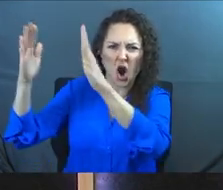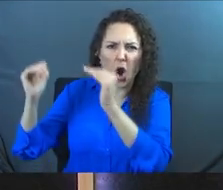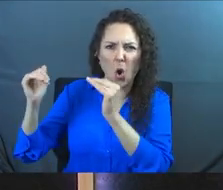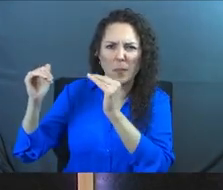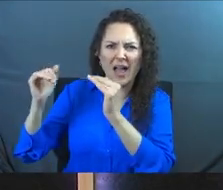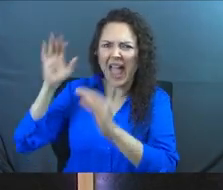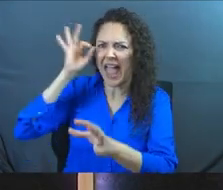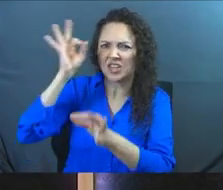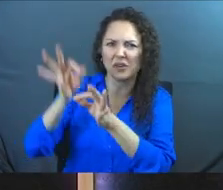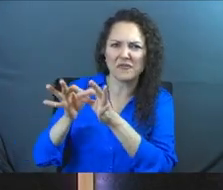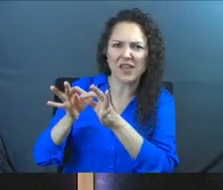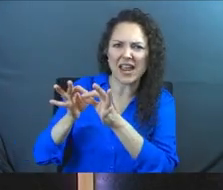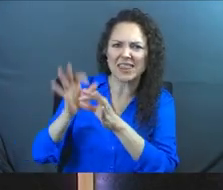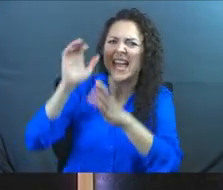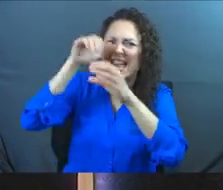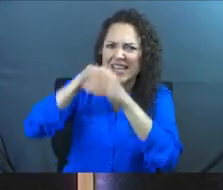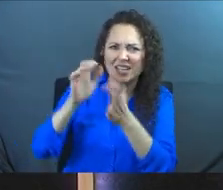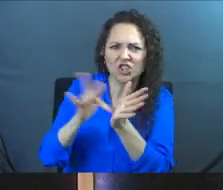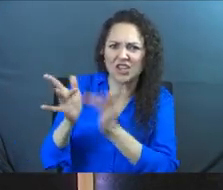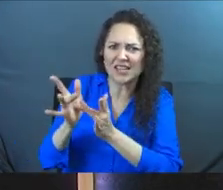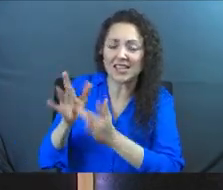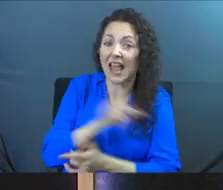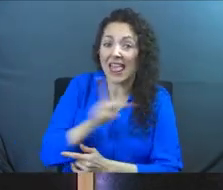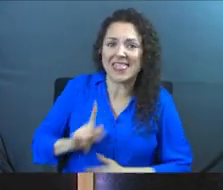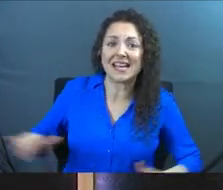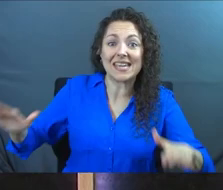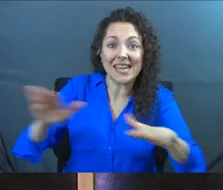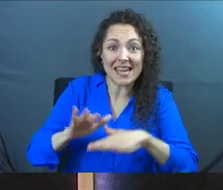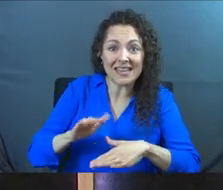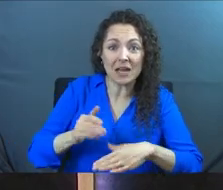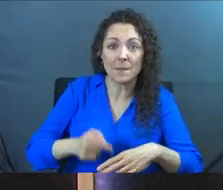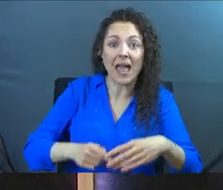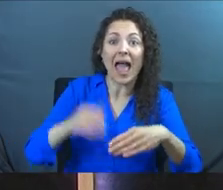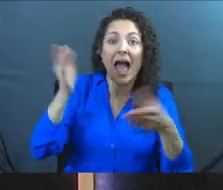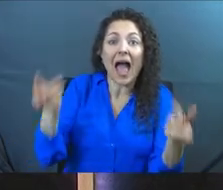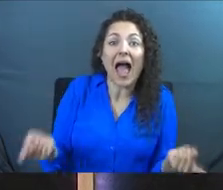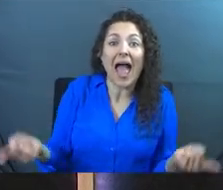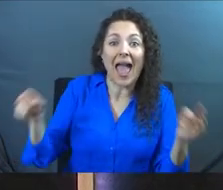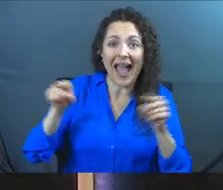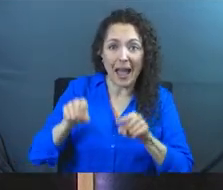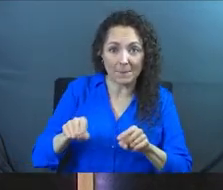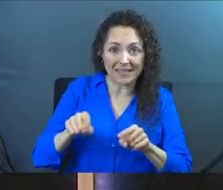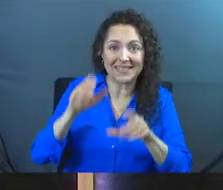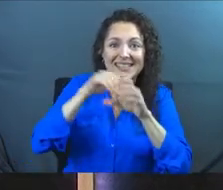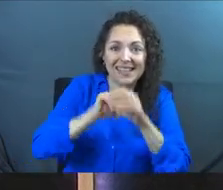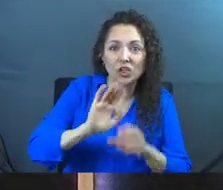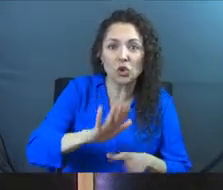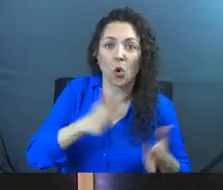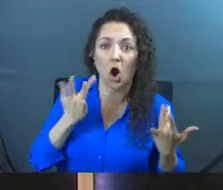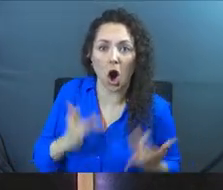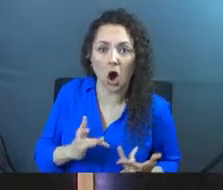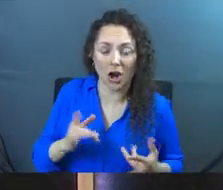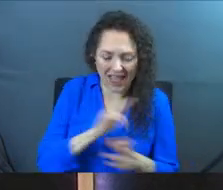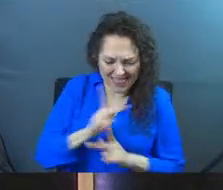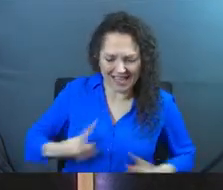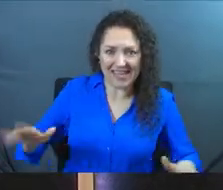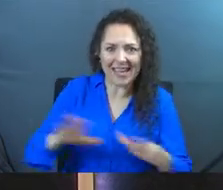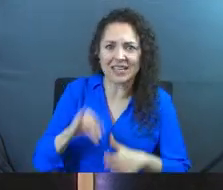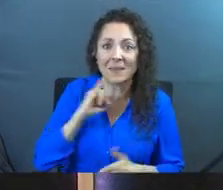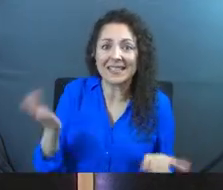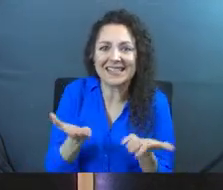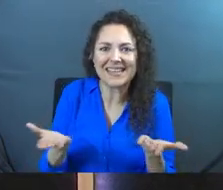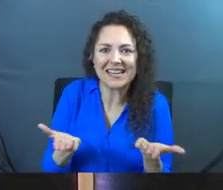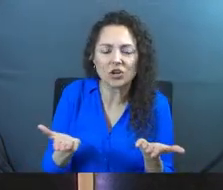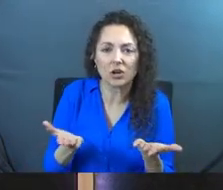starts happening in your heart. Amen. So you can't say, "Oh, there it is. Let's go there." It's here. God's doing something in